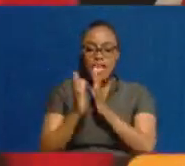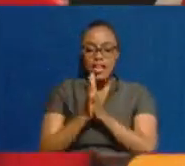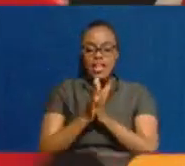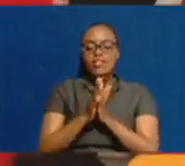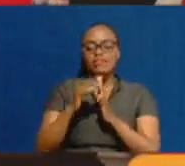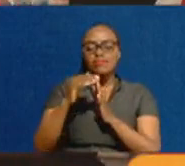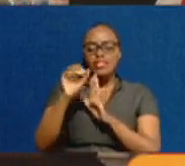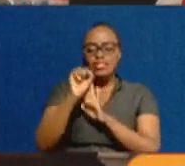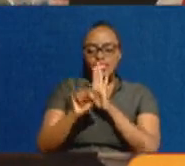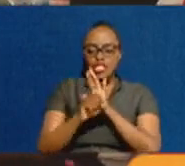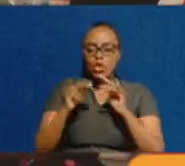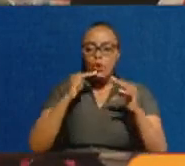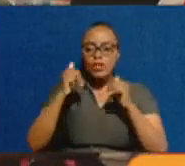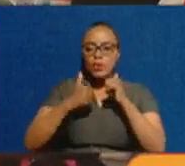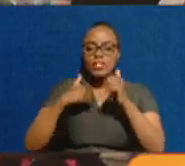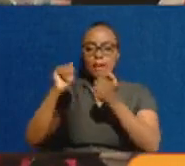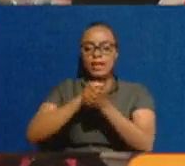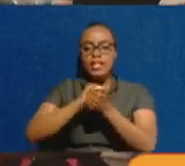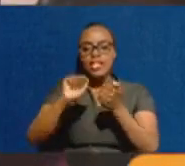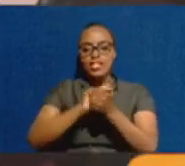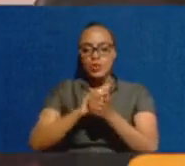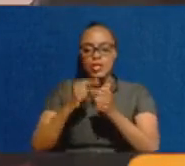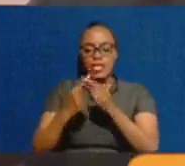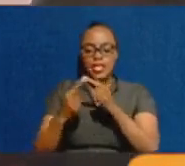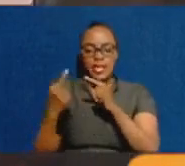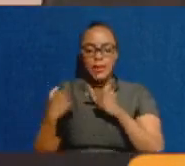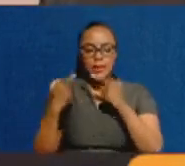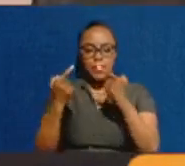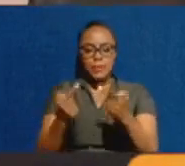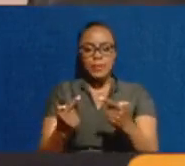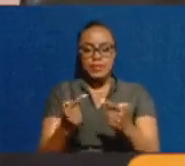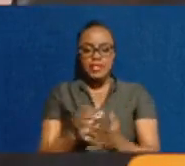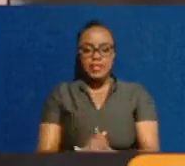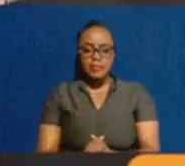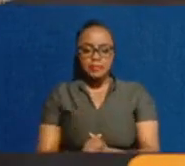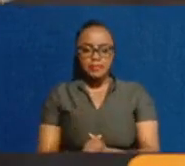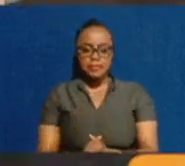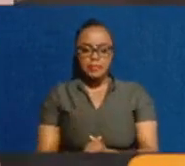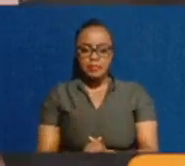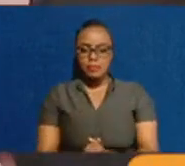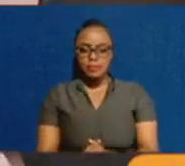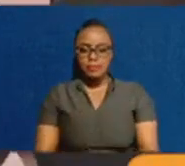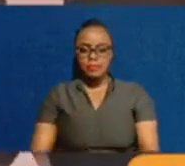that have been run down over the years. Faisal Ahmed, Citizen TV, Nairobi.